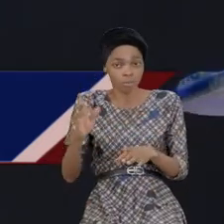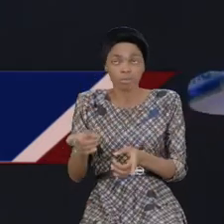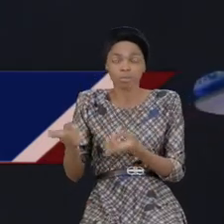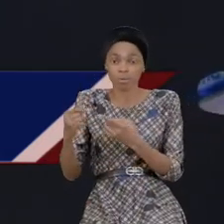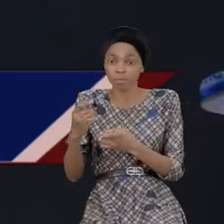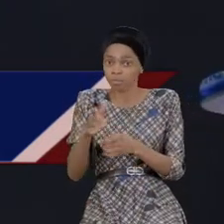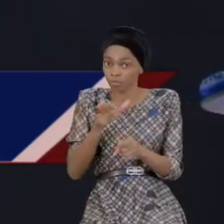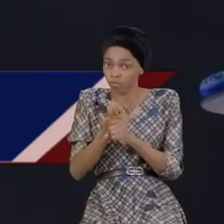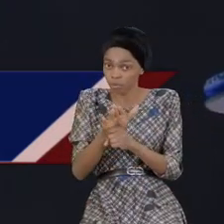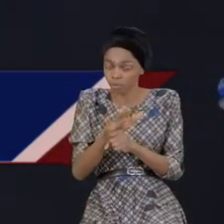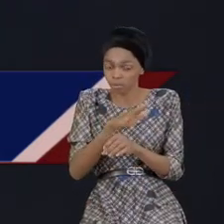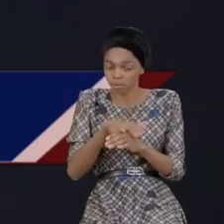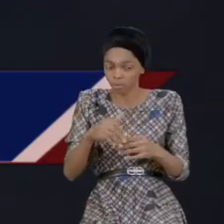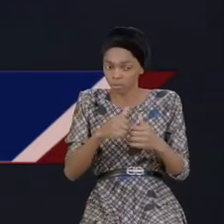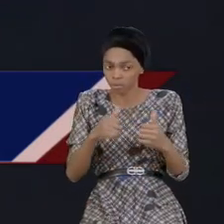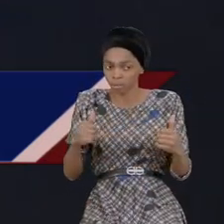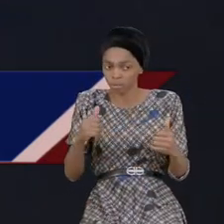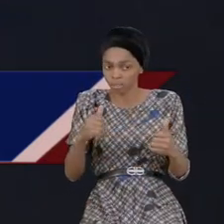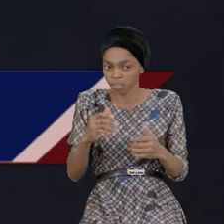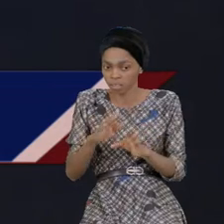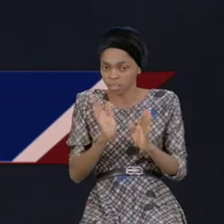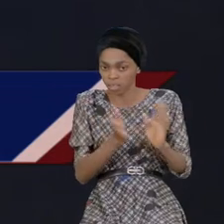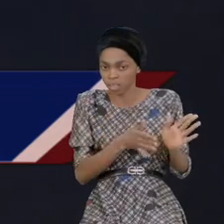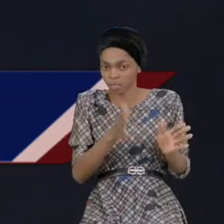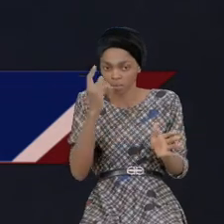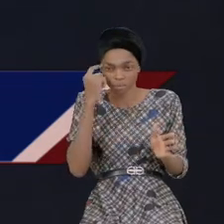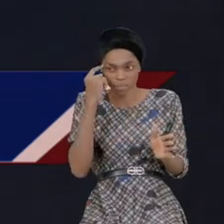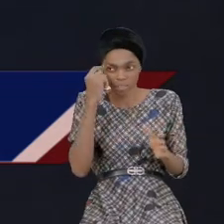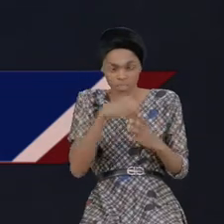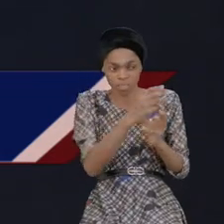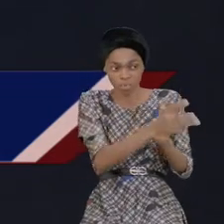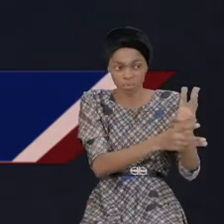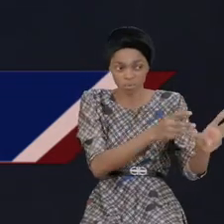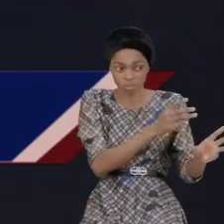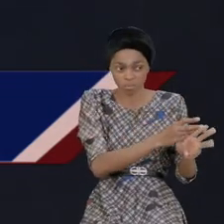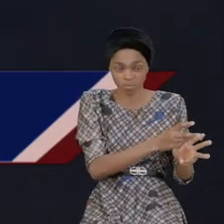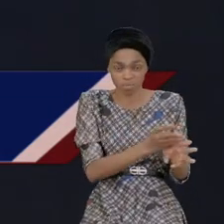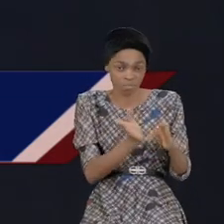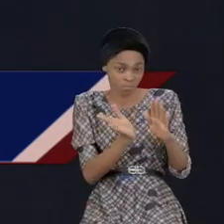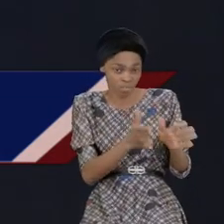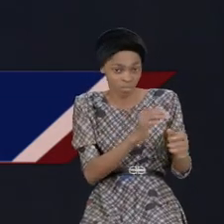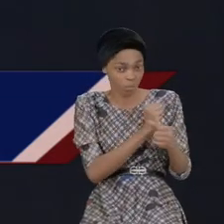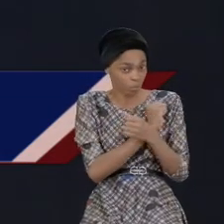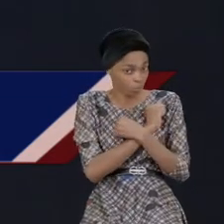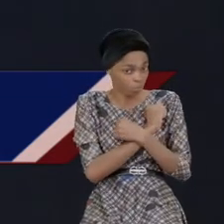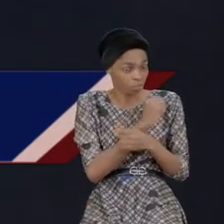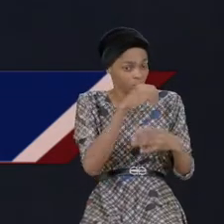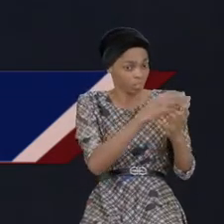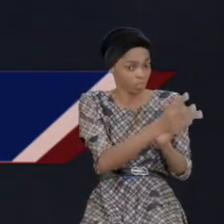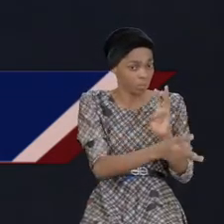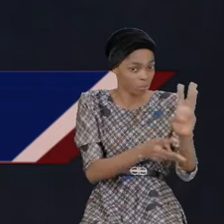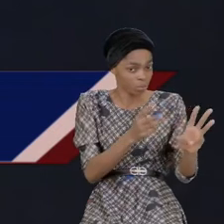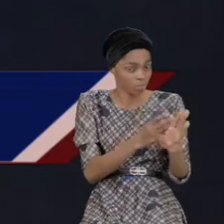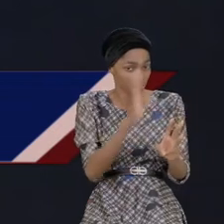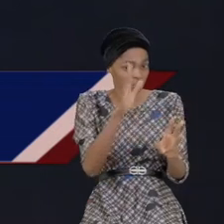your brain back in the world, your affection back in the world, your